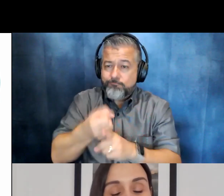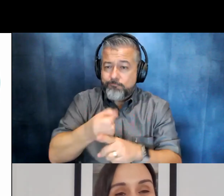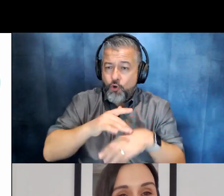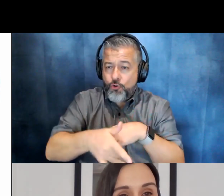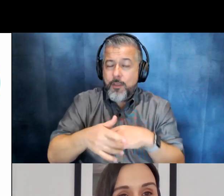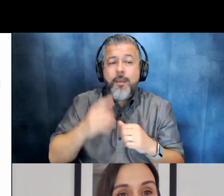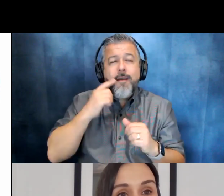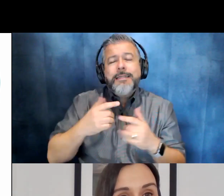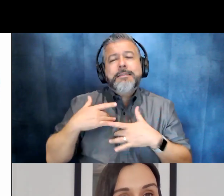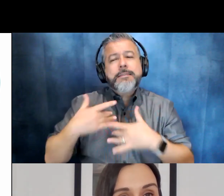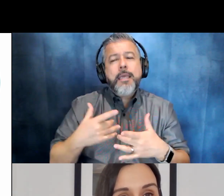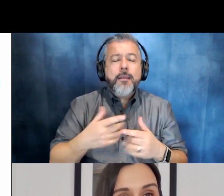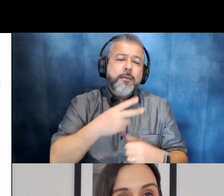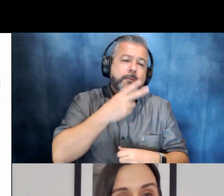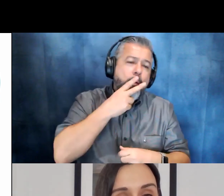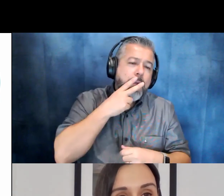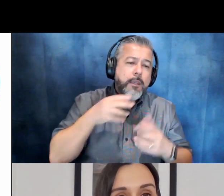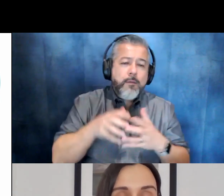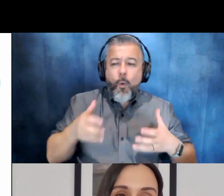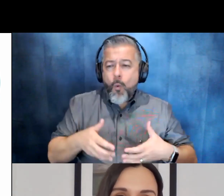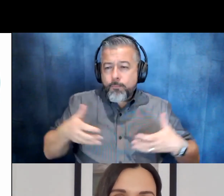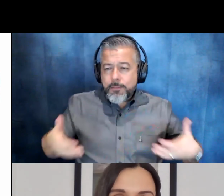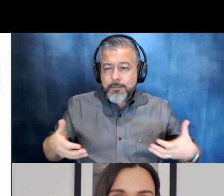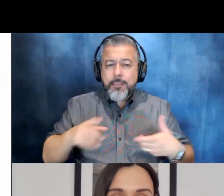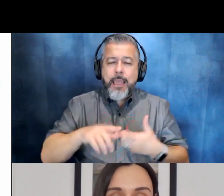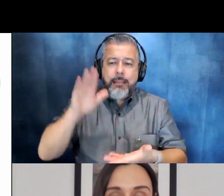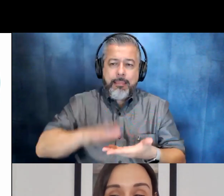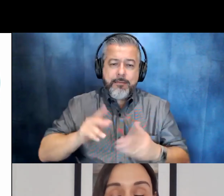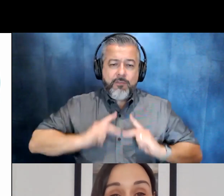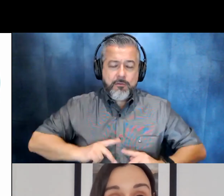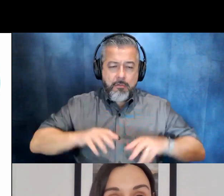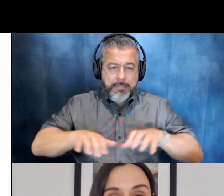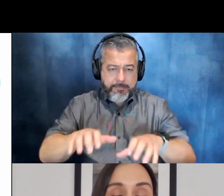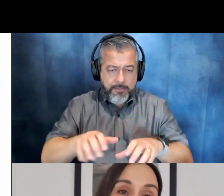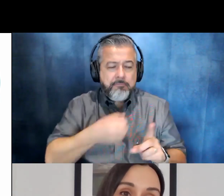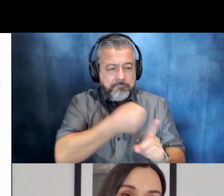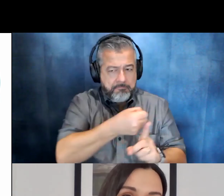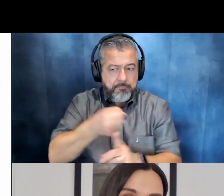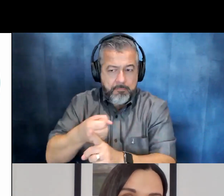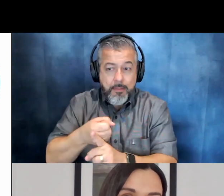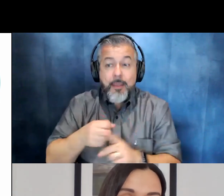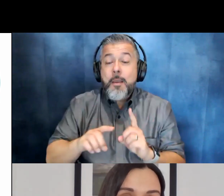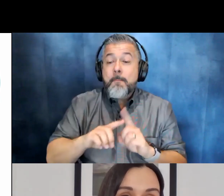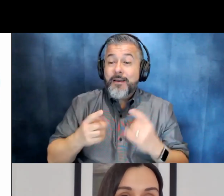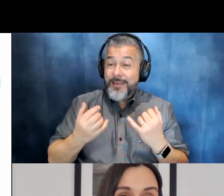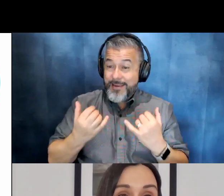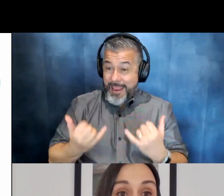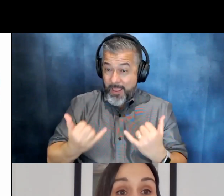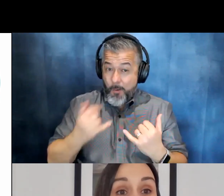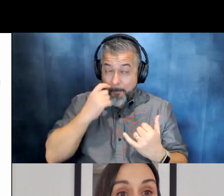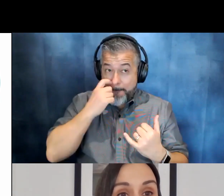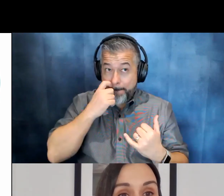smoking, obesity, and physical activity. So my colleague says that sitting is the new smoking. Well, I